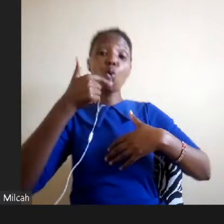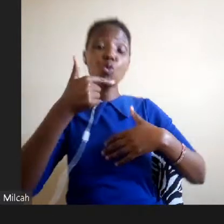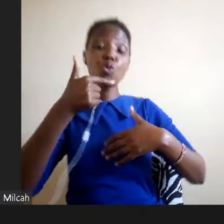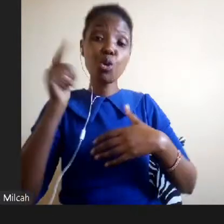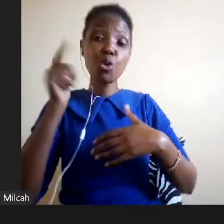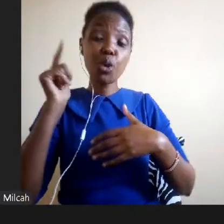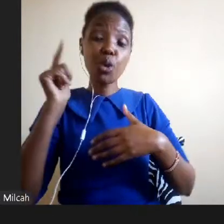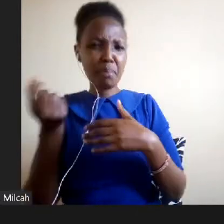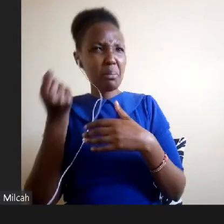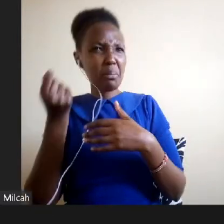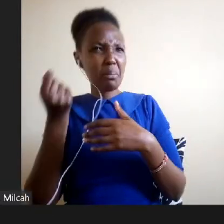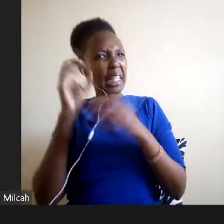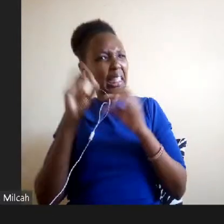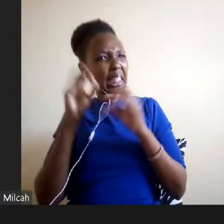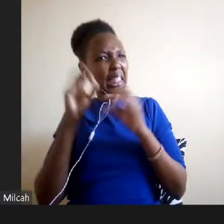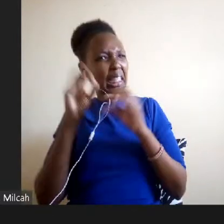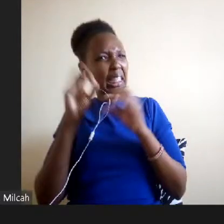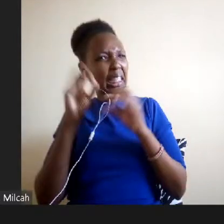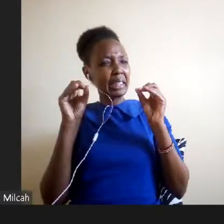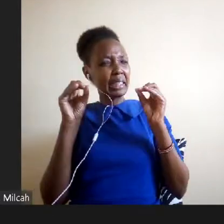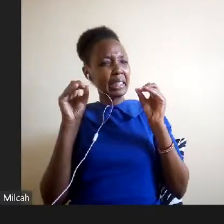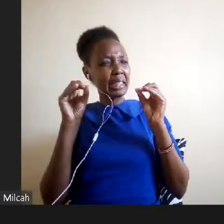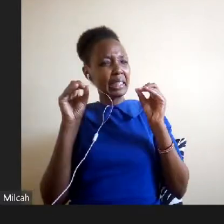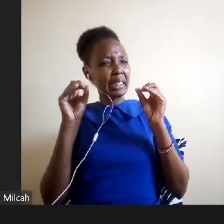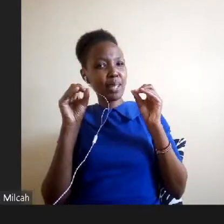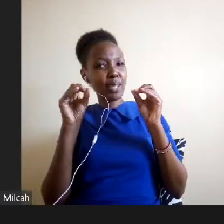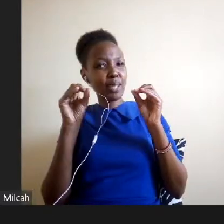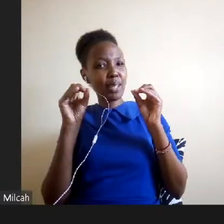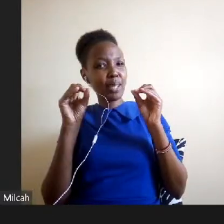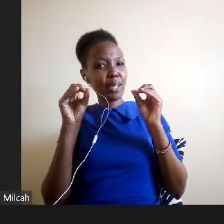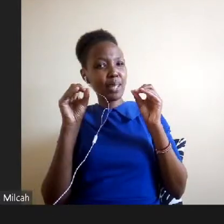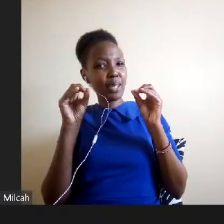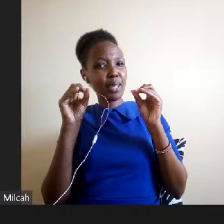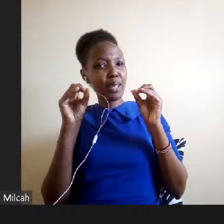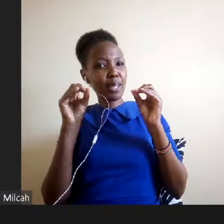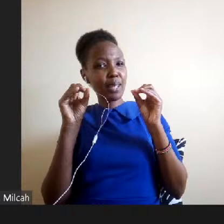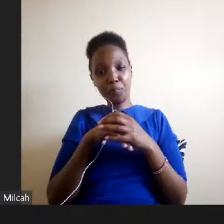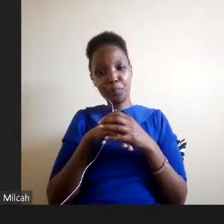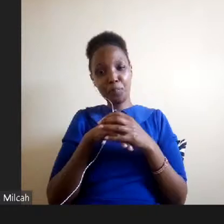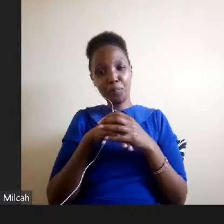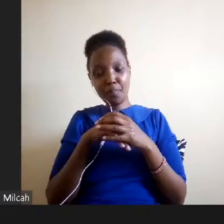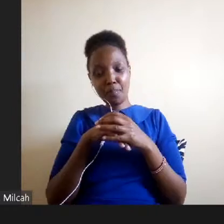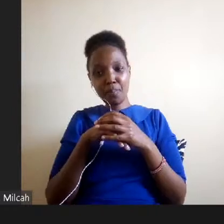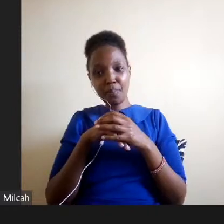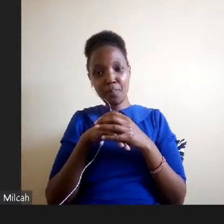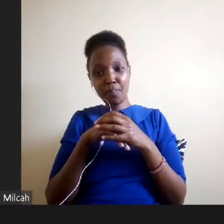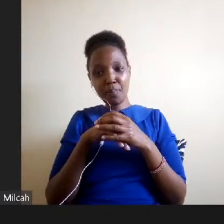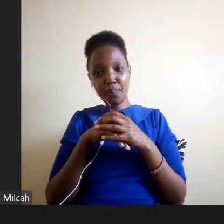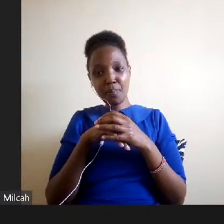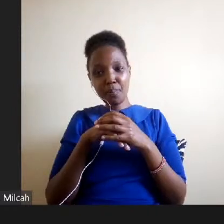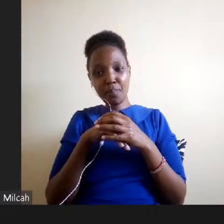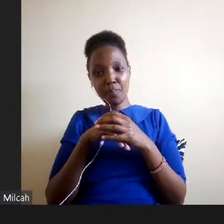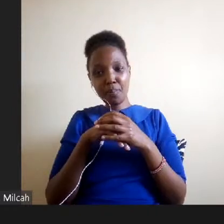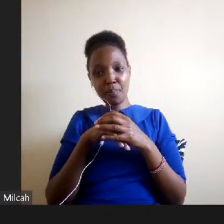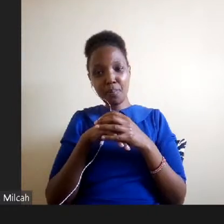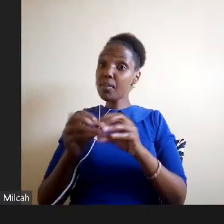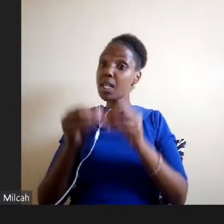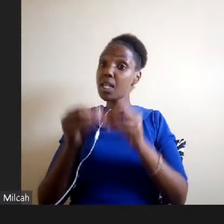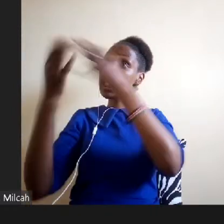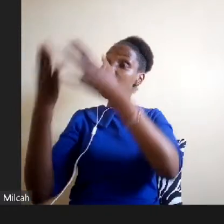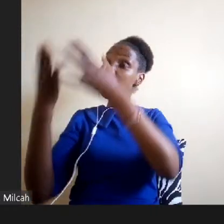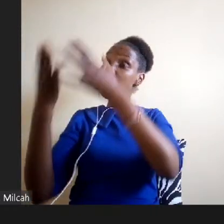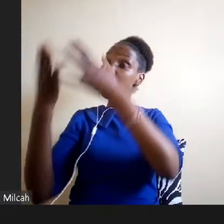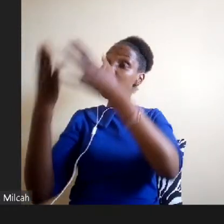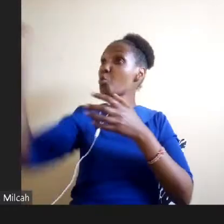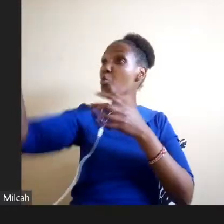or misconceptions, and it takes a life of its own when it is over the internet, because once things are over the internet you invite very many people into